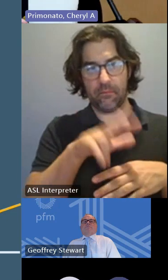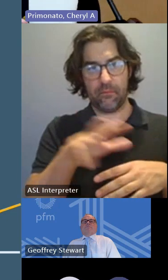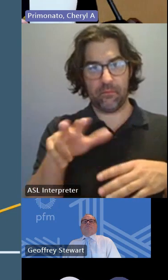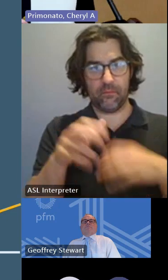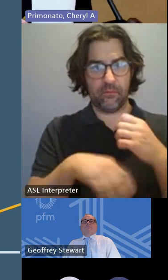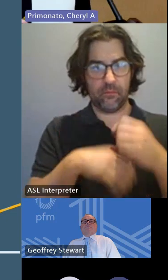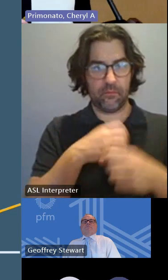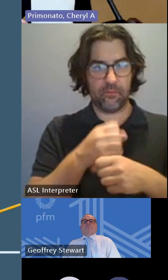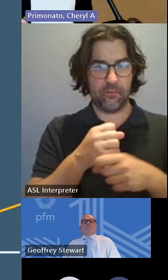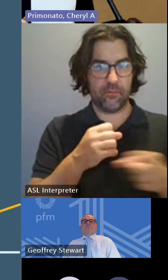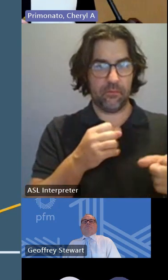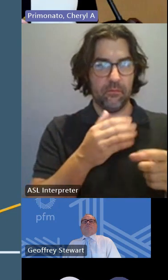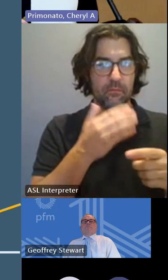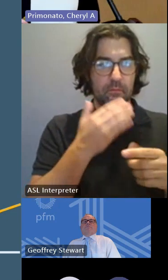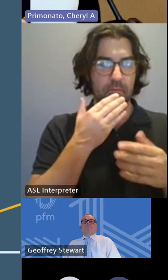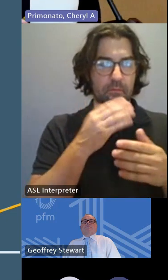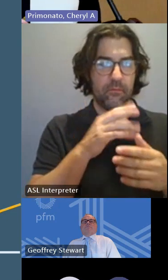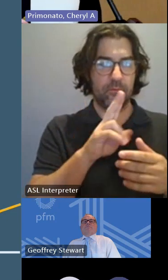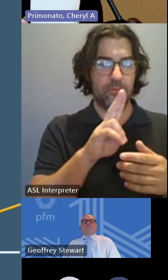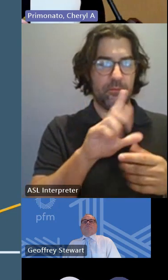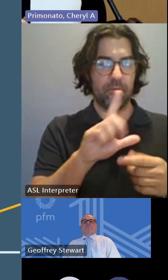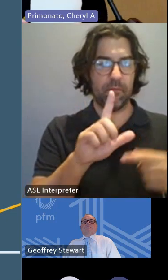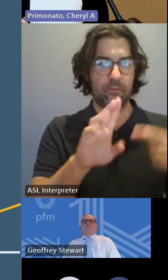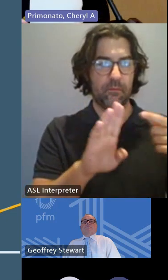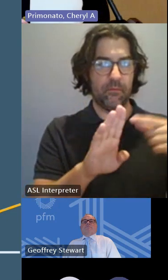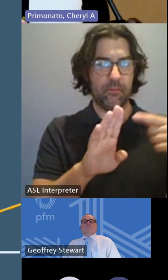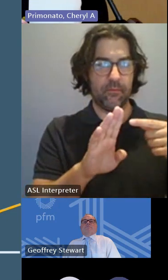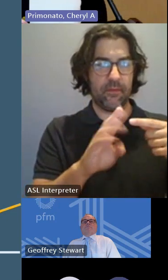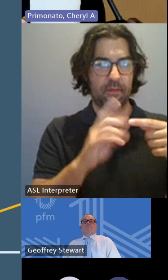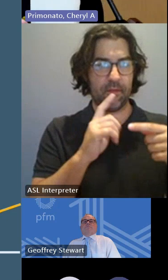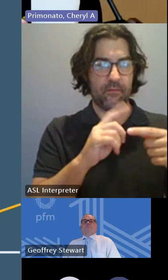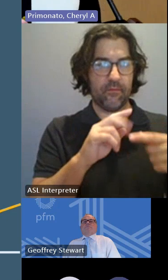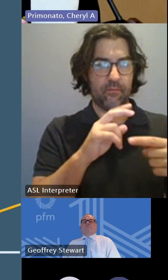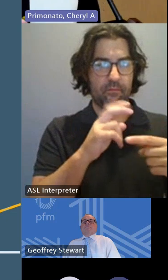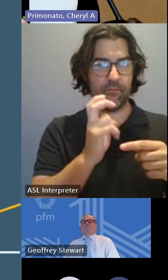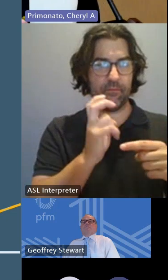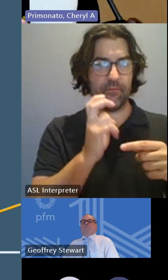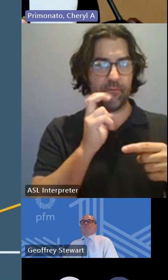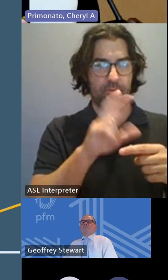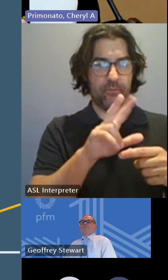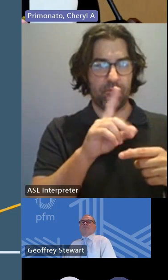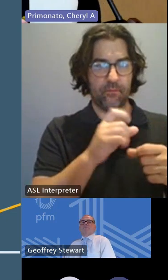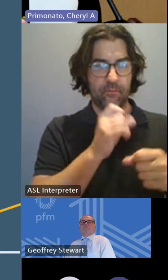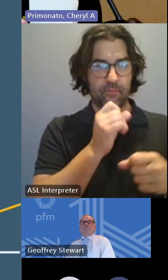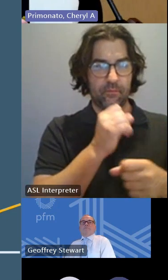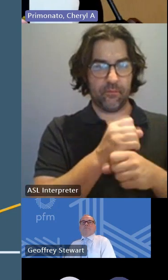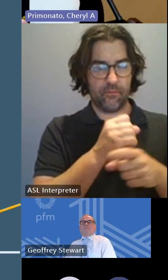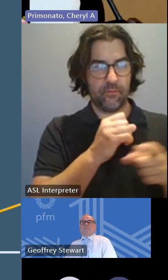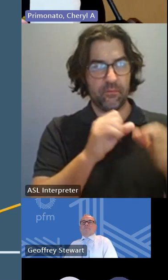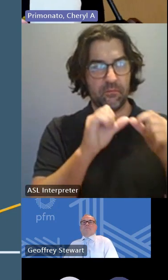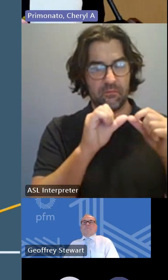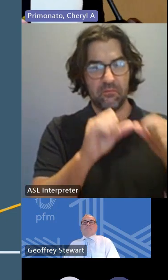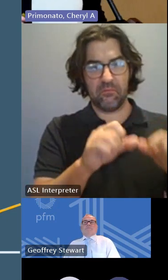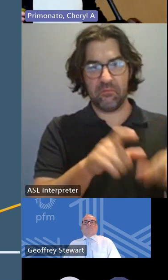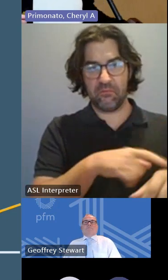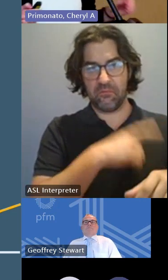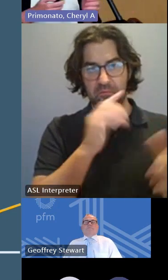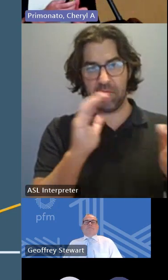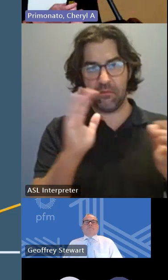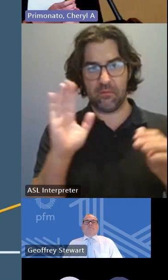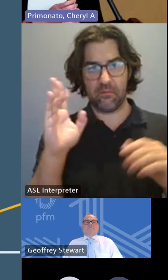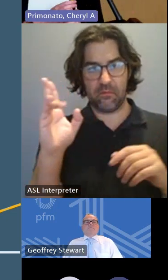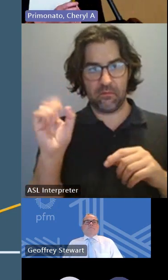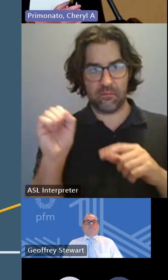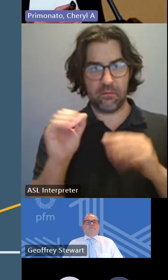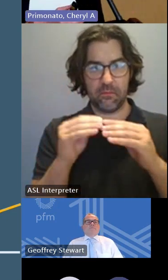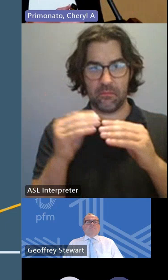The useful life benchmark that the Federal Transit Administration uses for rail cars is 31 years. They do last significantly longer than buses, and they are